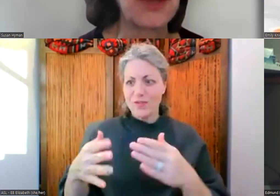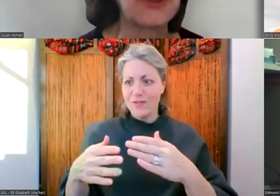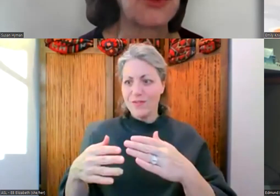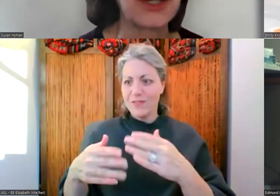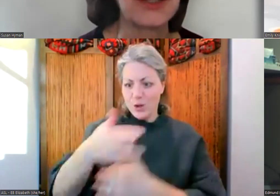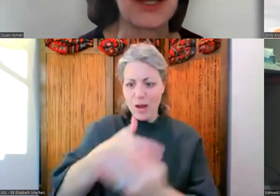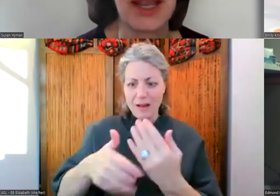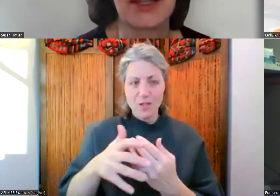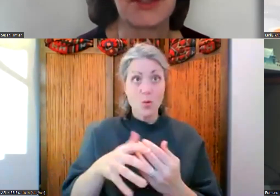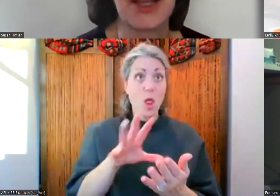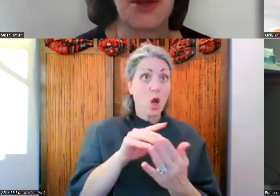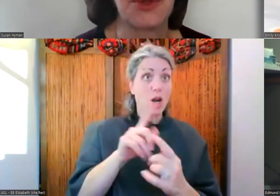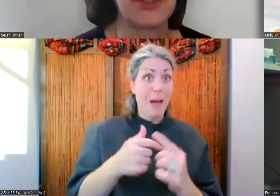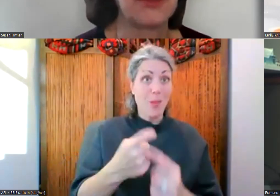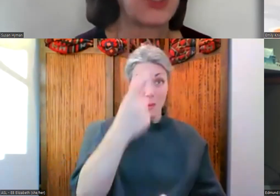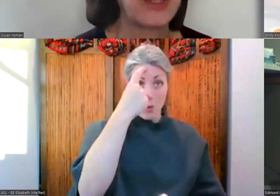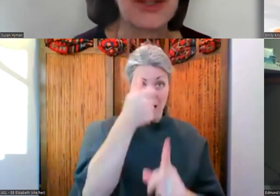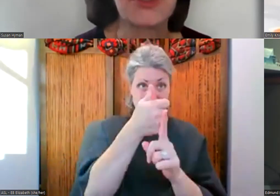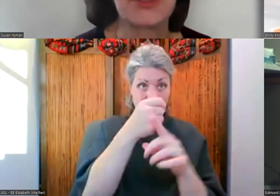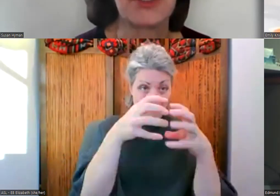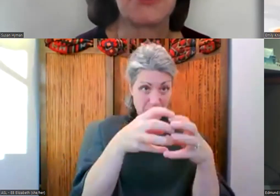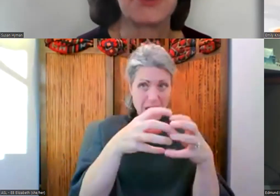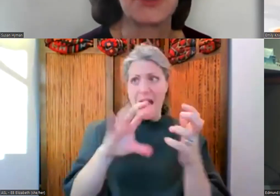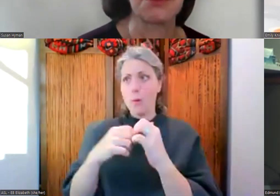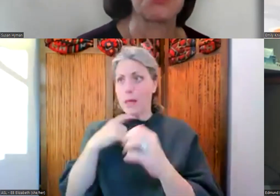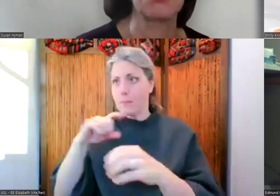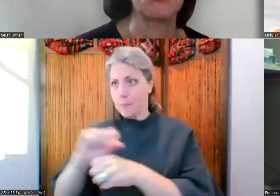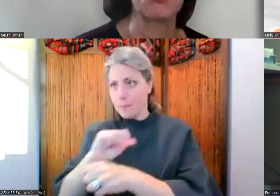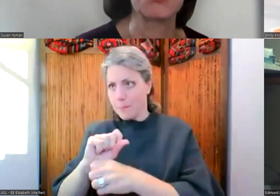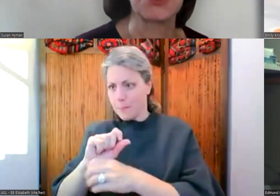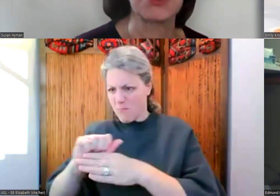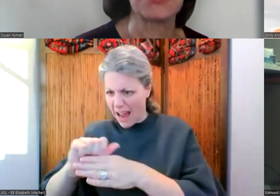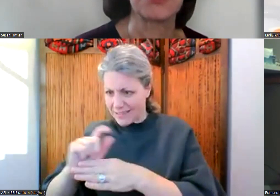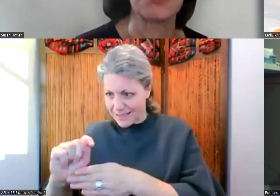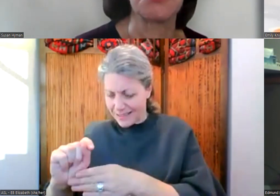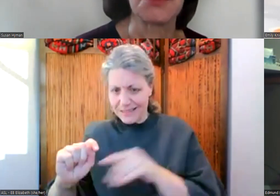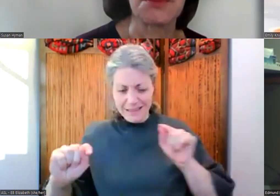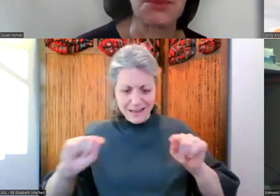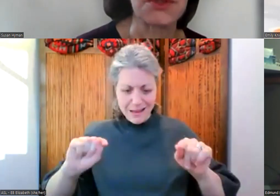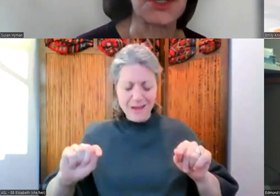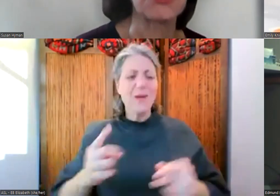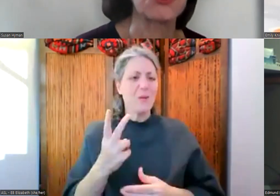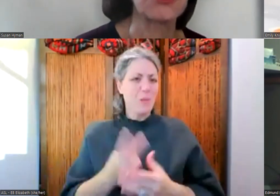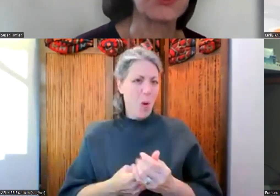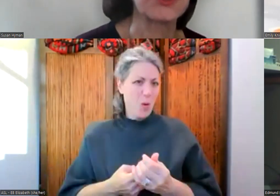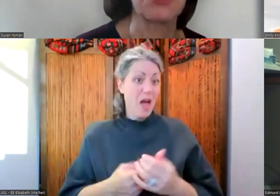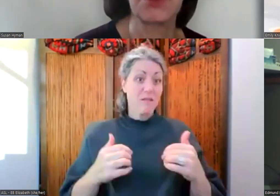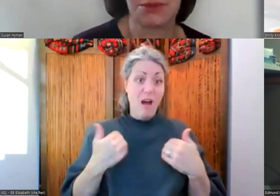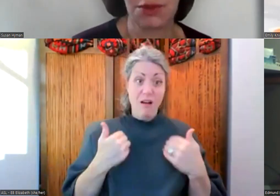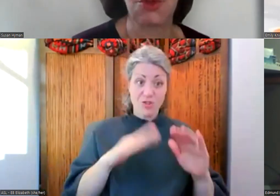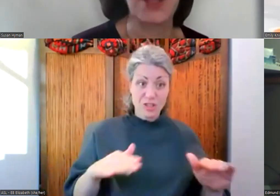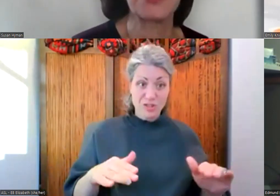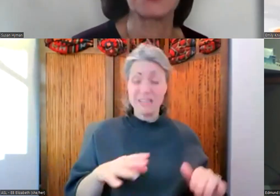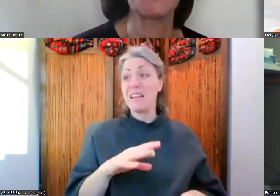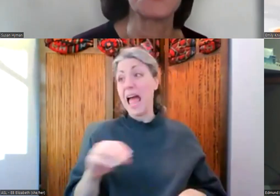learn about the brain and how we practice it, both in with younger children and